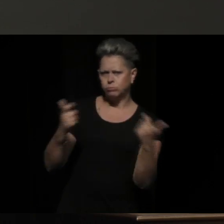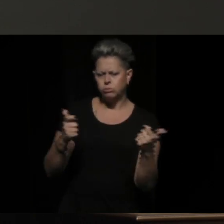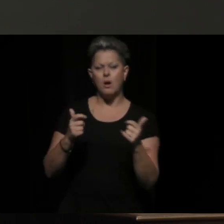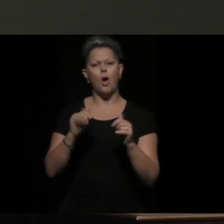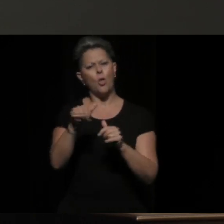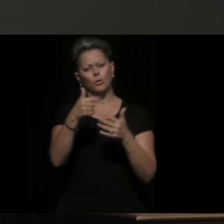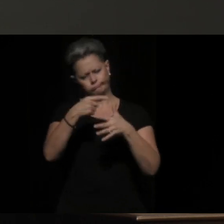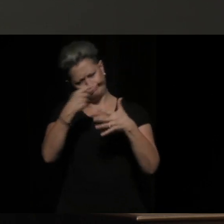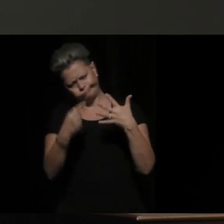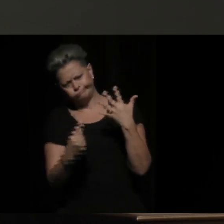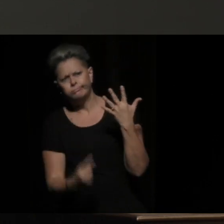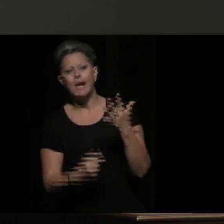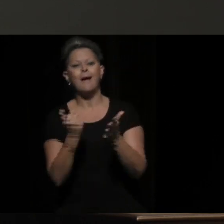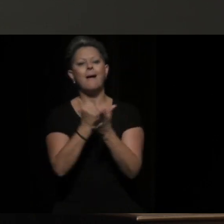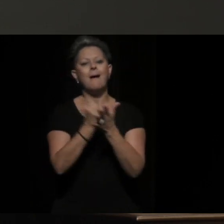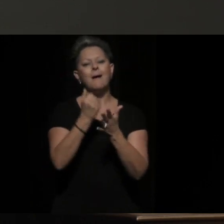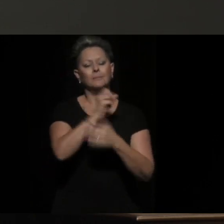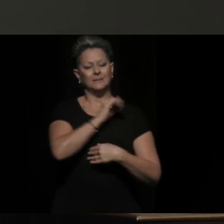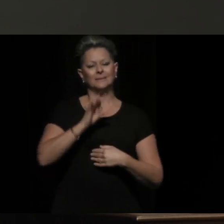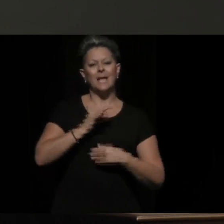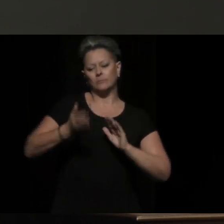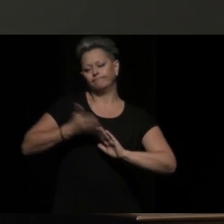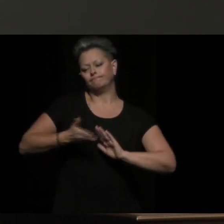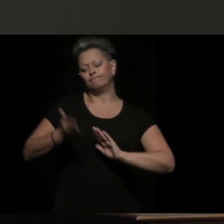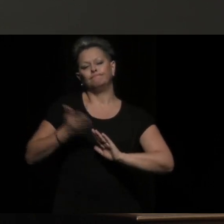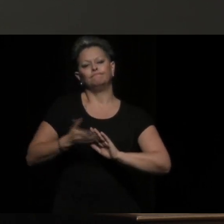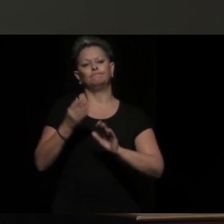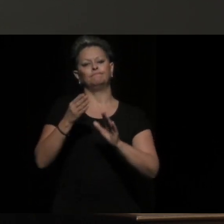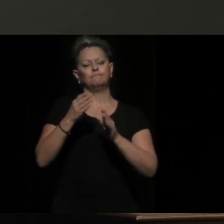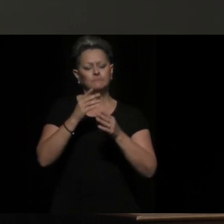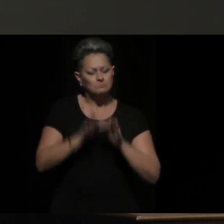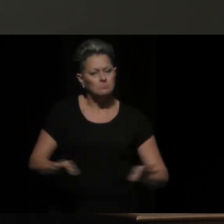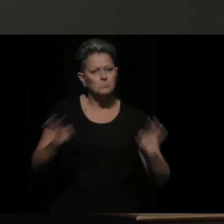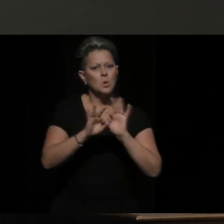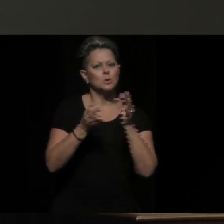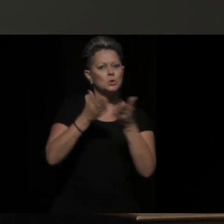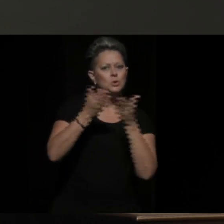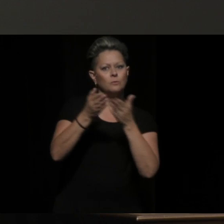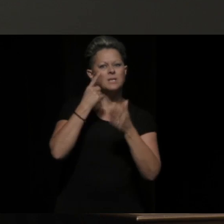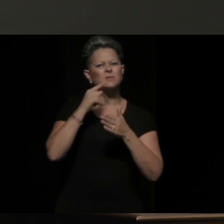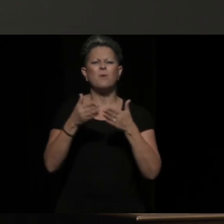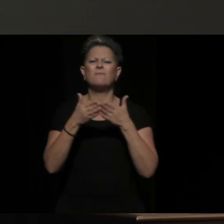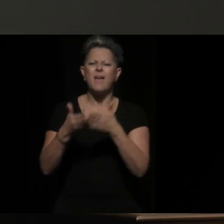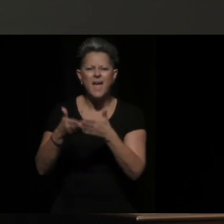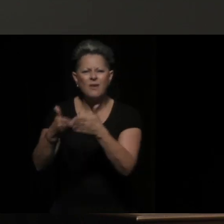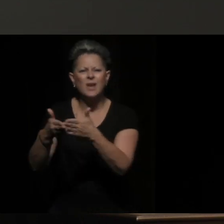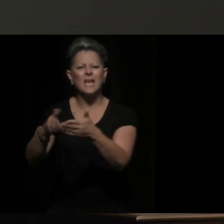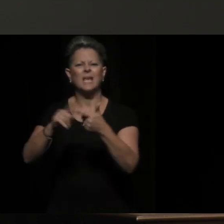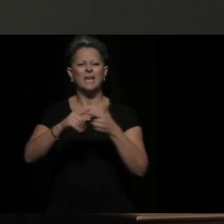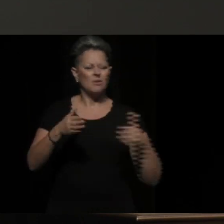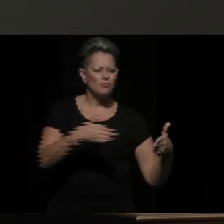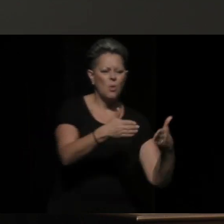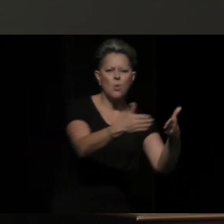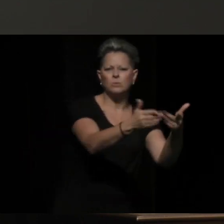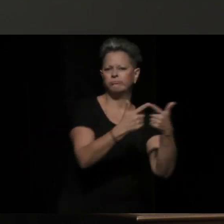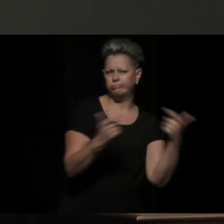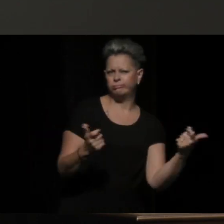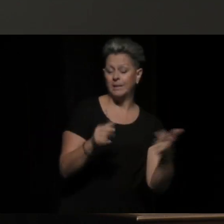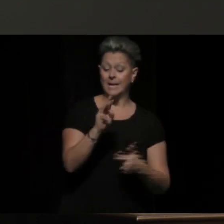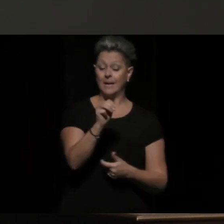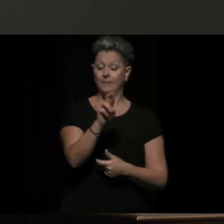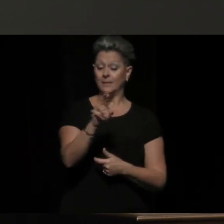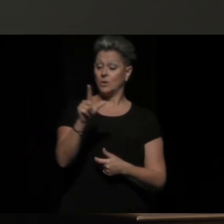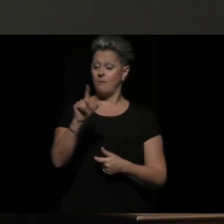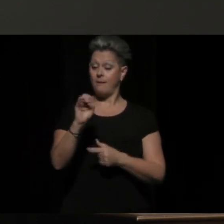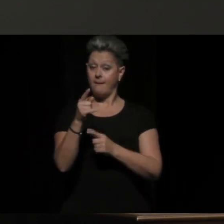help staff deliver critical services such as road maintenance and ferry operations. Mr. Legge worked